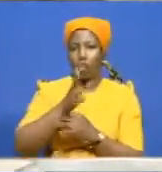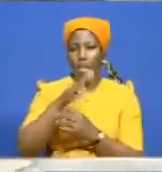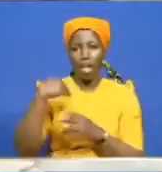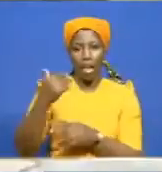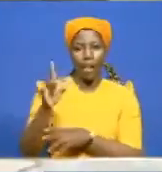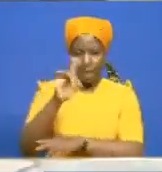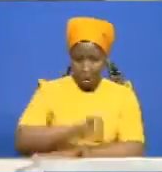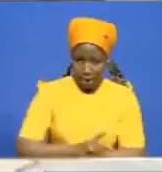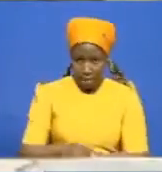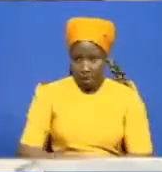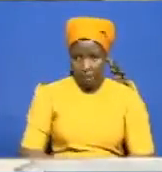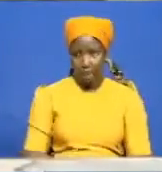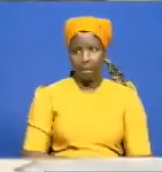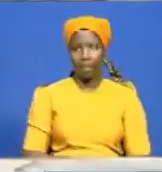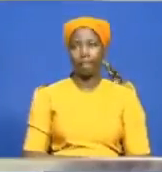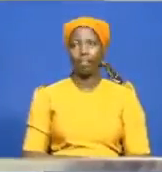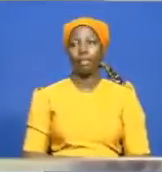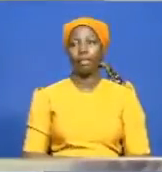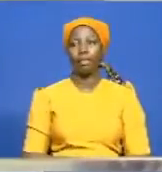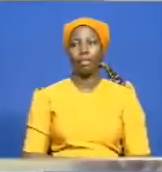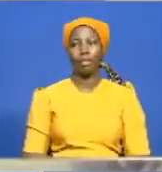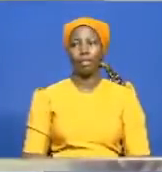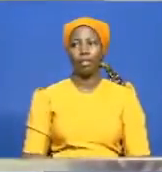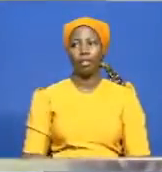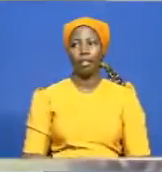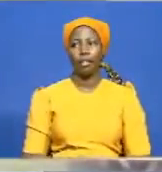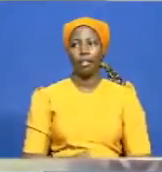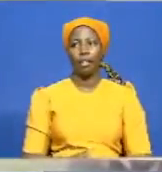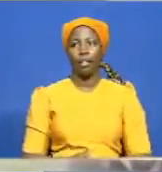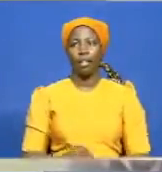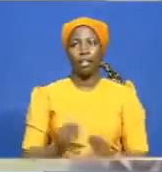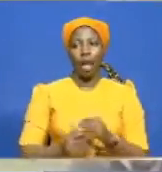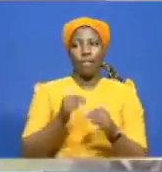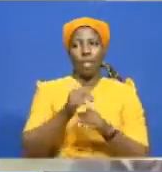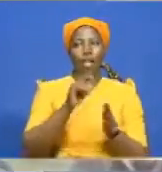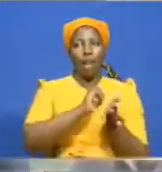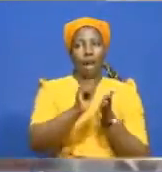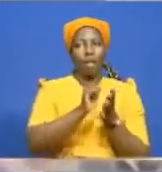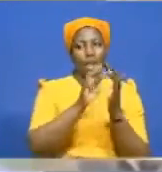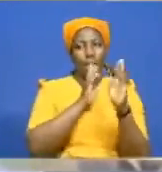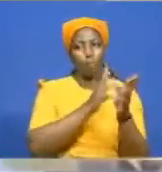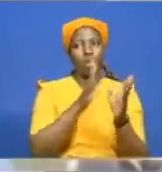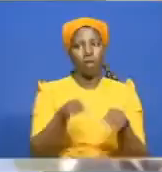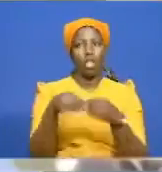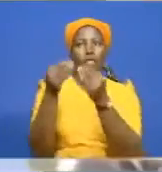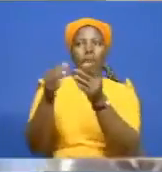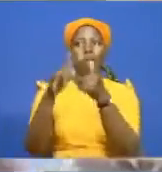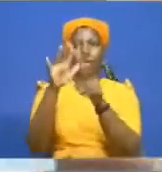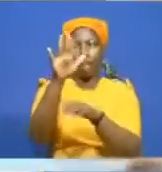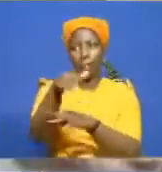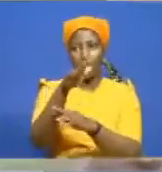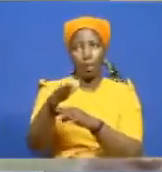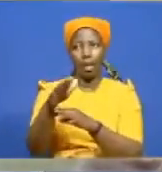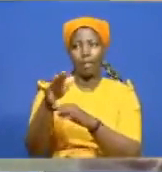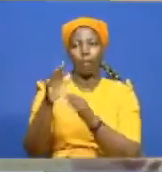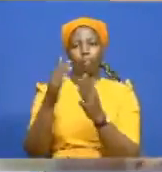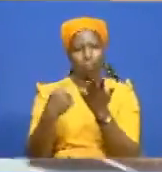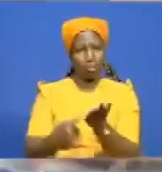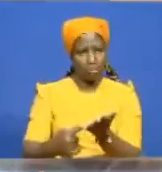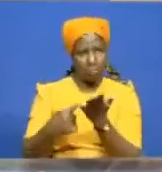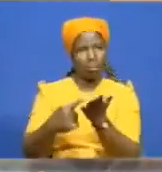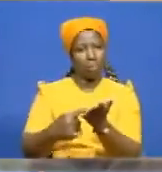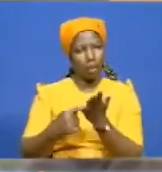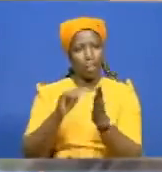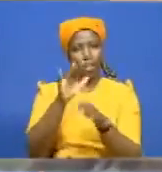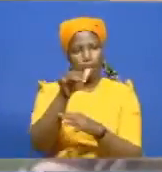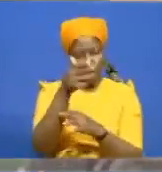was to take 3 years to be complete. Baada ya kuwa tumeandika ripoti kama kamati, tutapeana kwenye bunge, itajadiliwa. Alafu